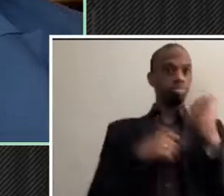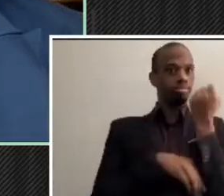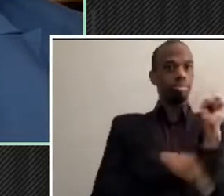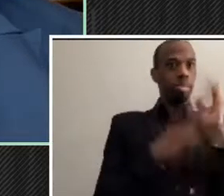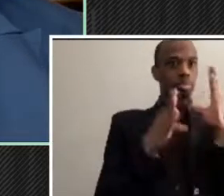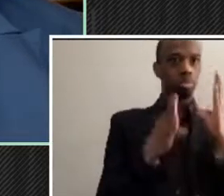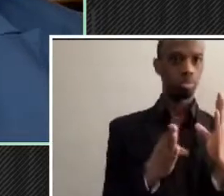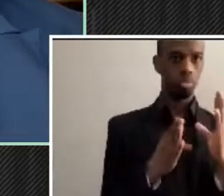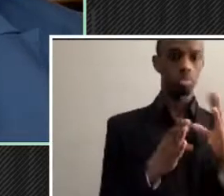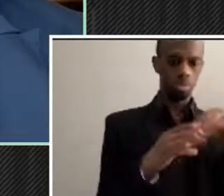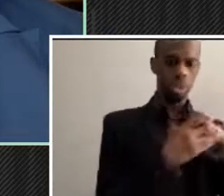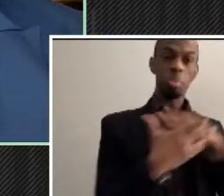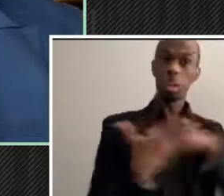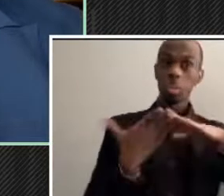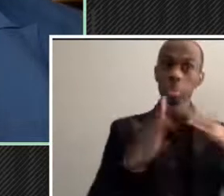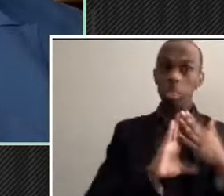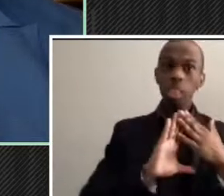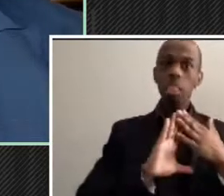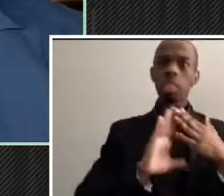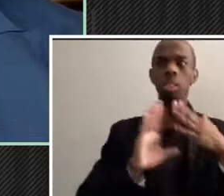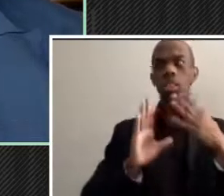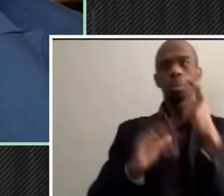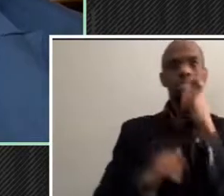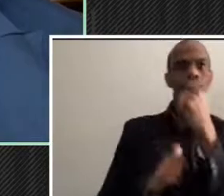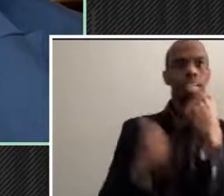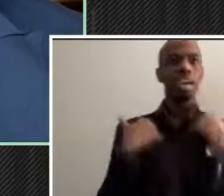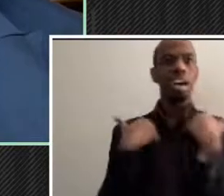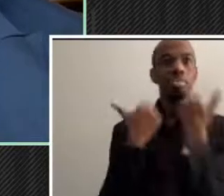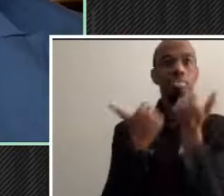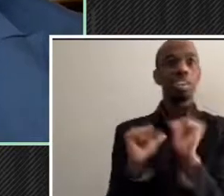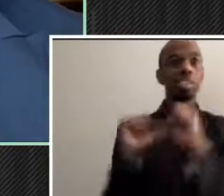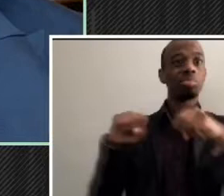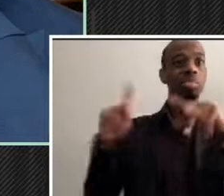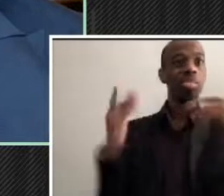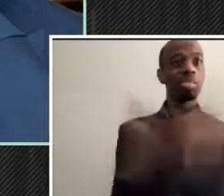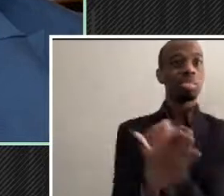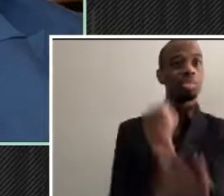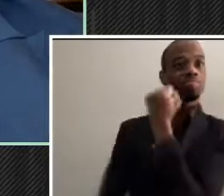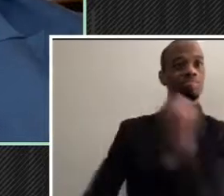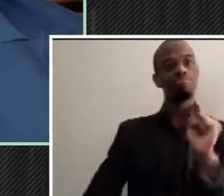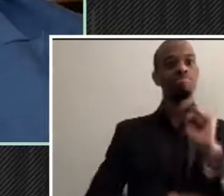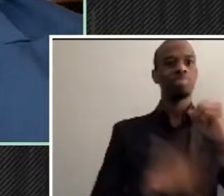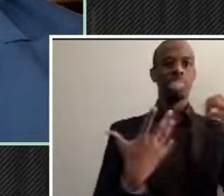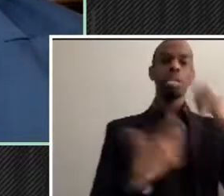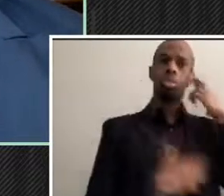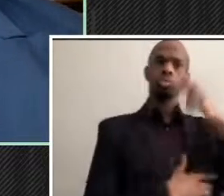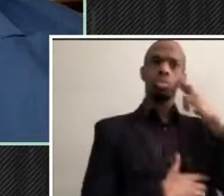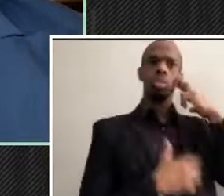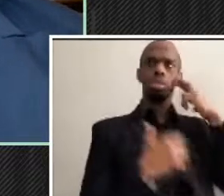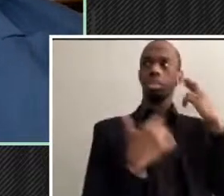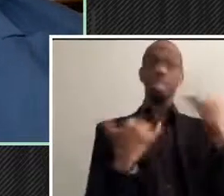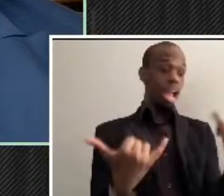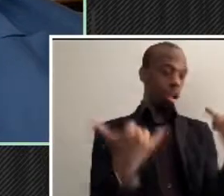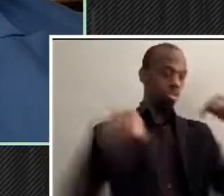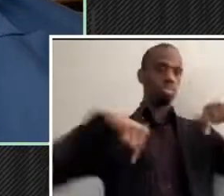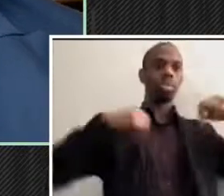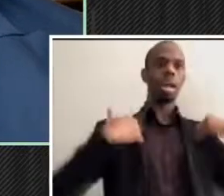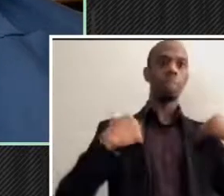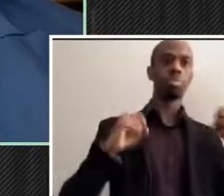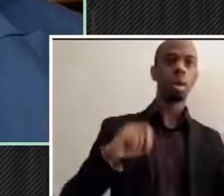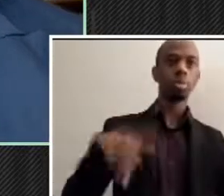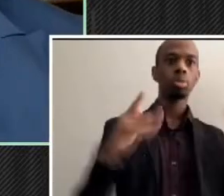exist for us to be able to have these the fact that I'm here with you at the ACLU having this conversation was not something